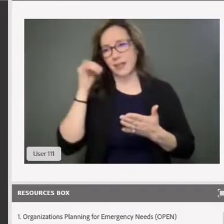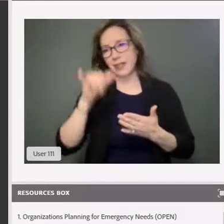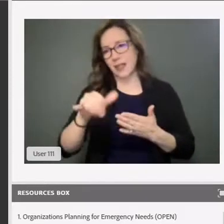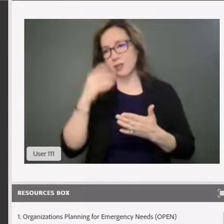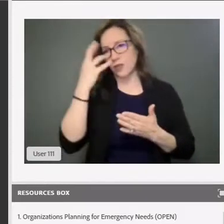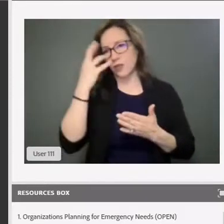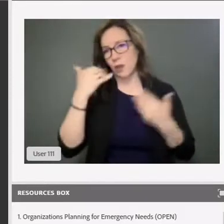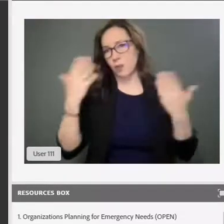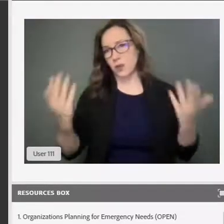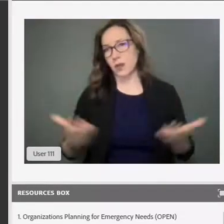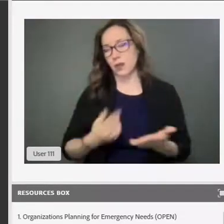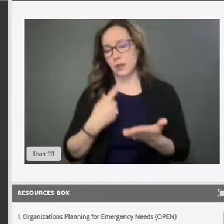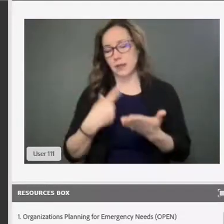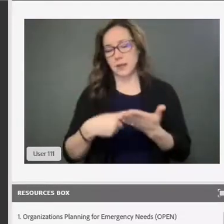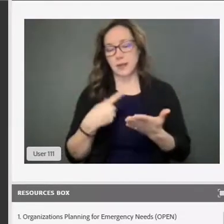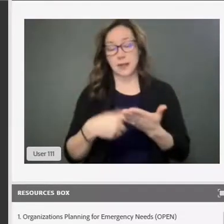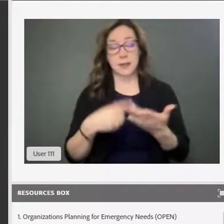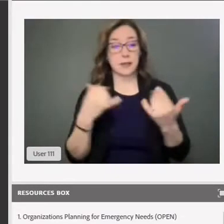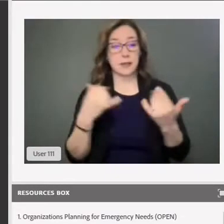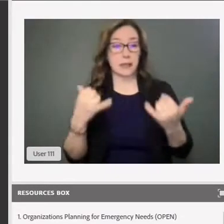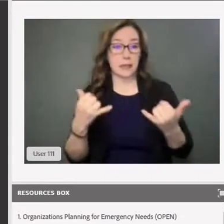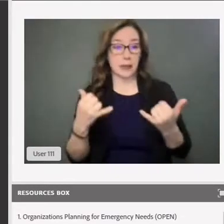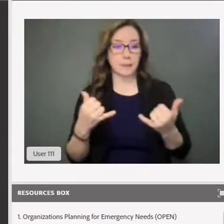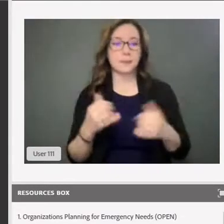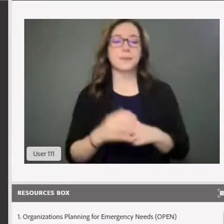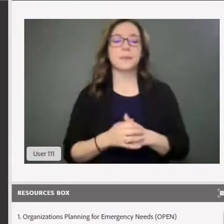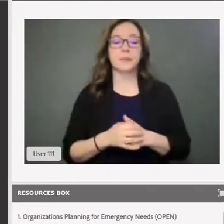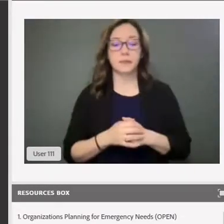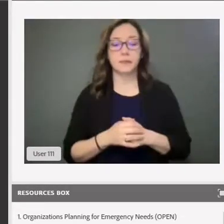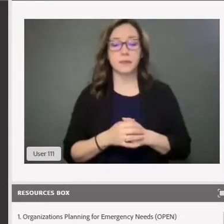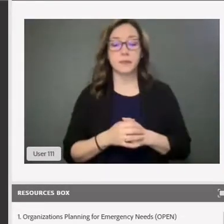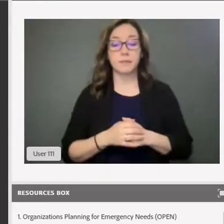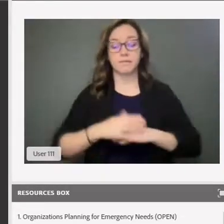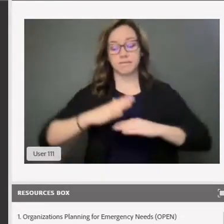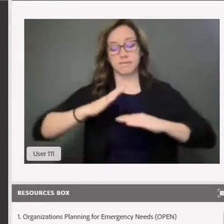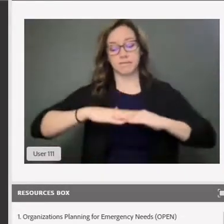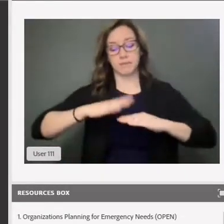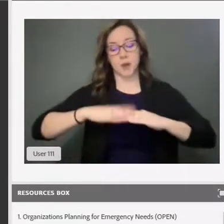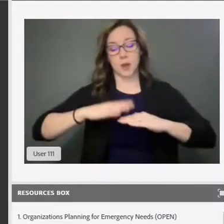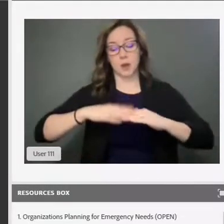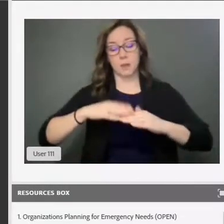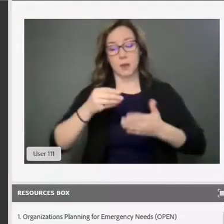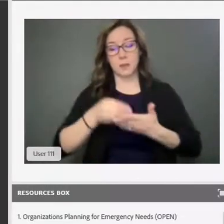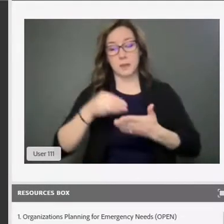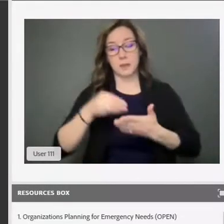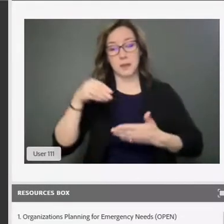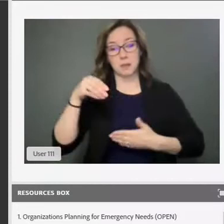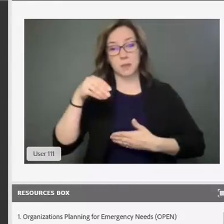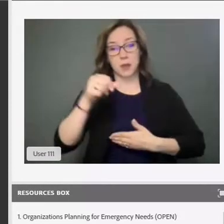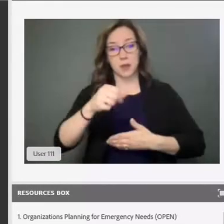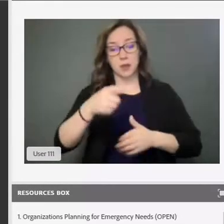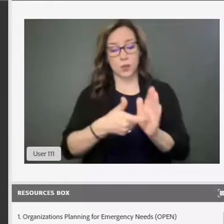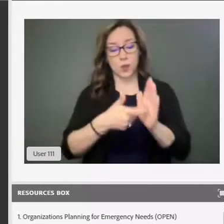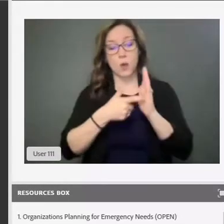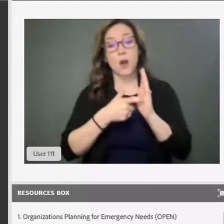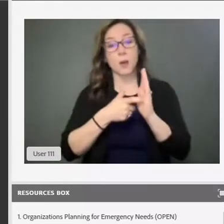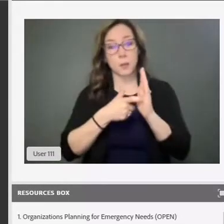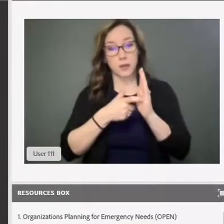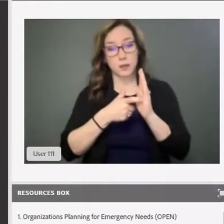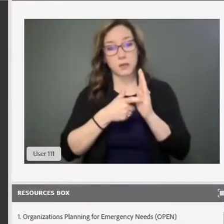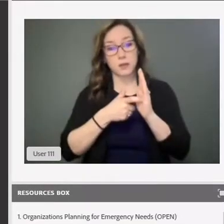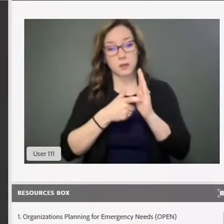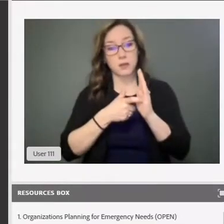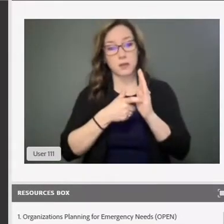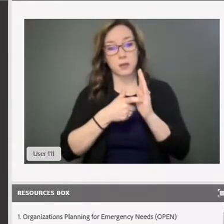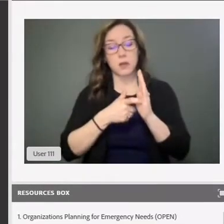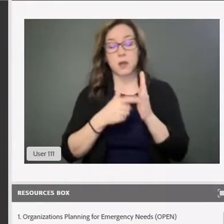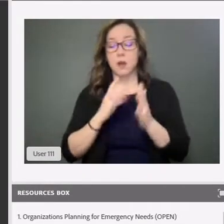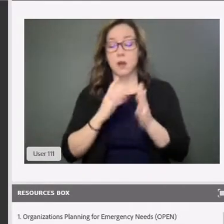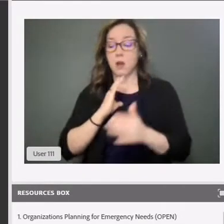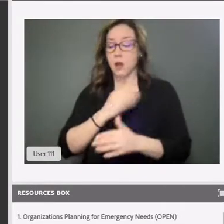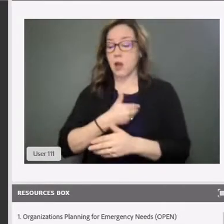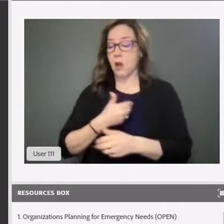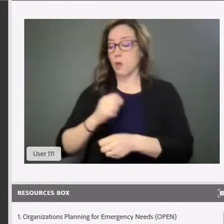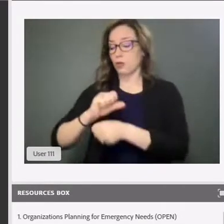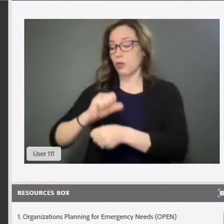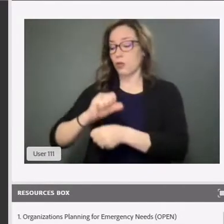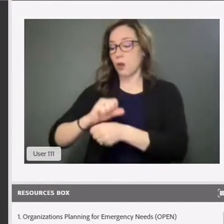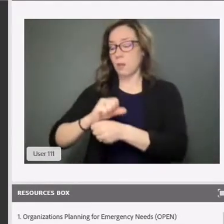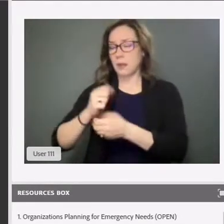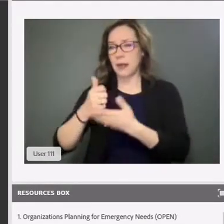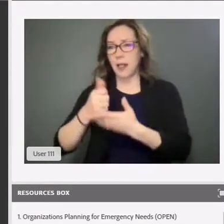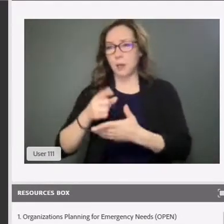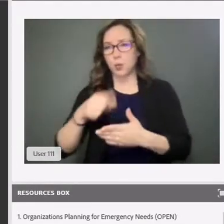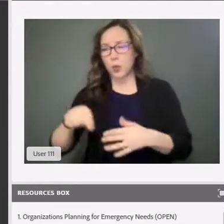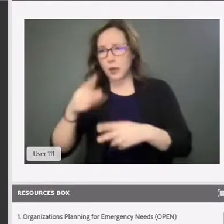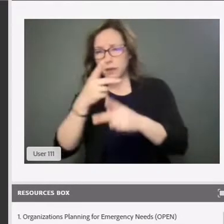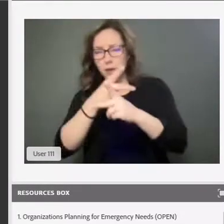today, is that there are some set minimum spending requirements that they have under these programs. And part of our job here is to help you